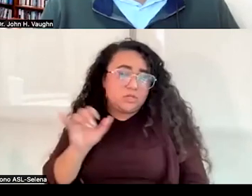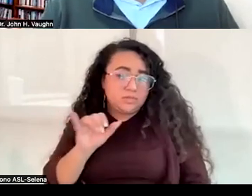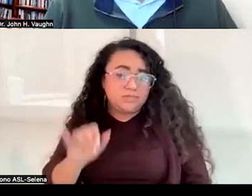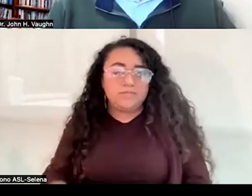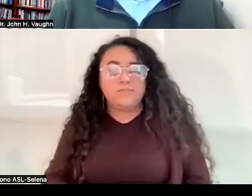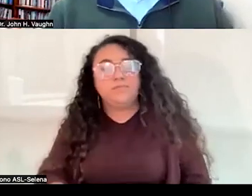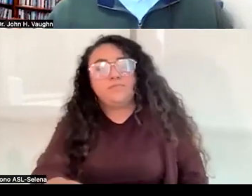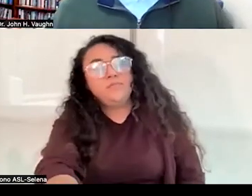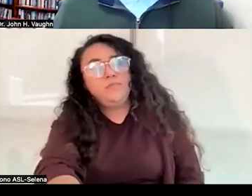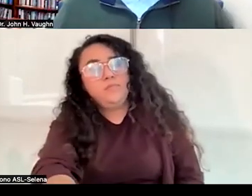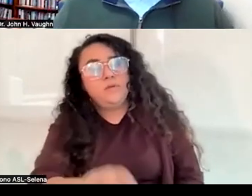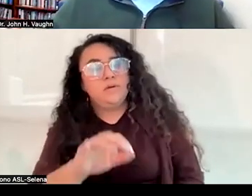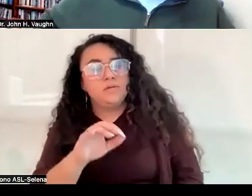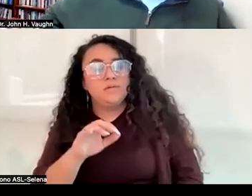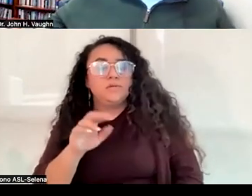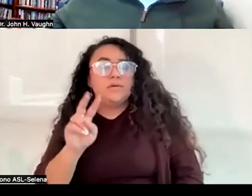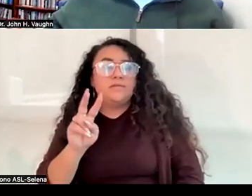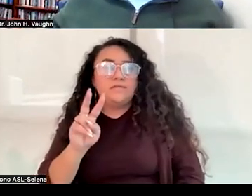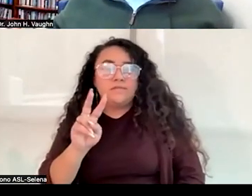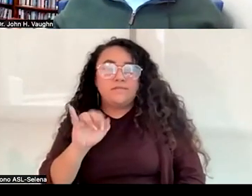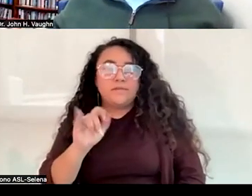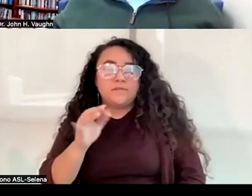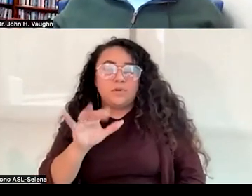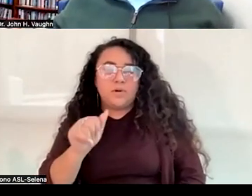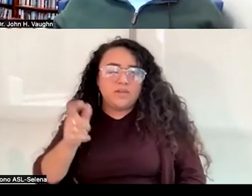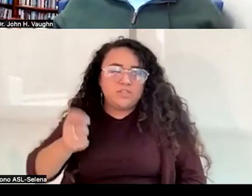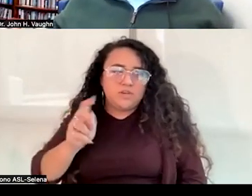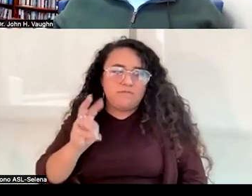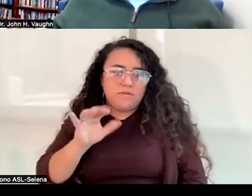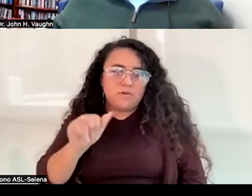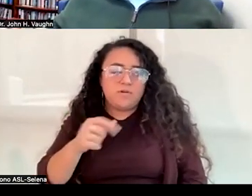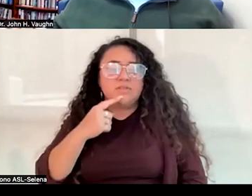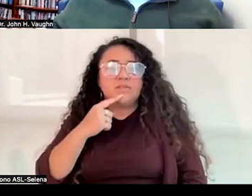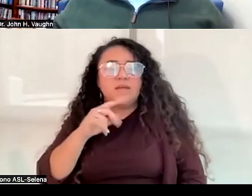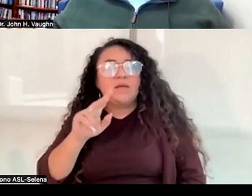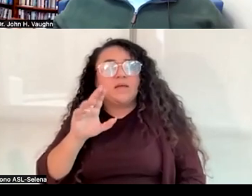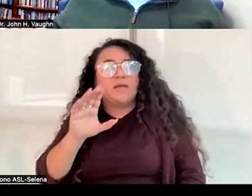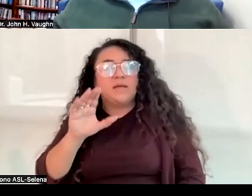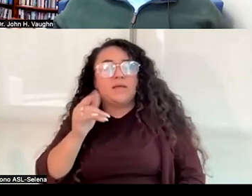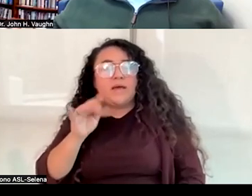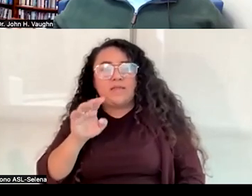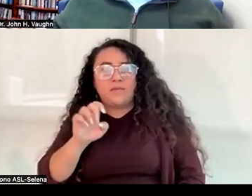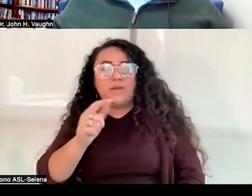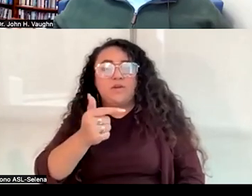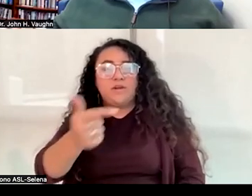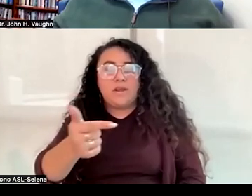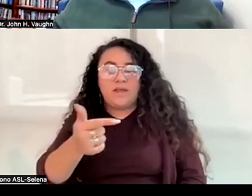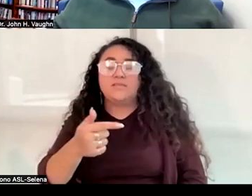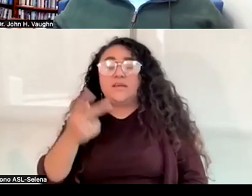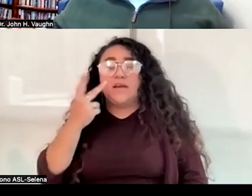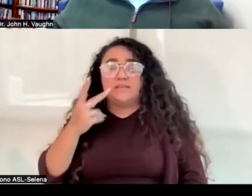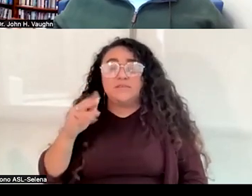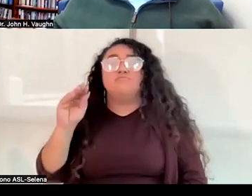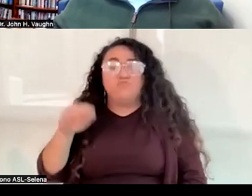you. Thank you. Catherine, you are next on my list. I see a lot of head nodding, and I'd really like you to tell us like